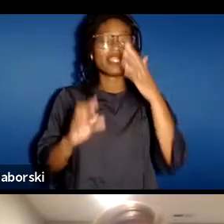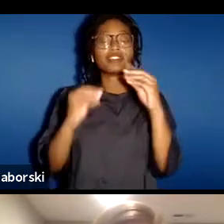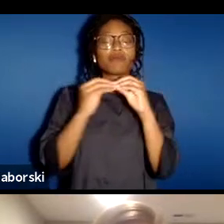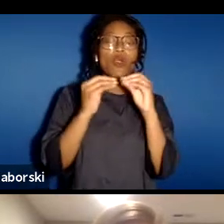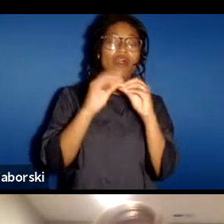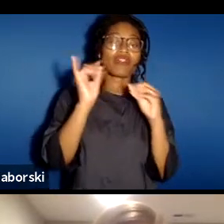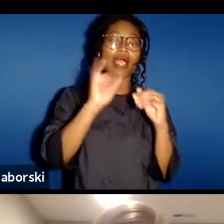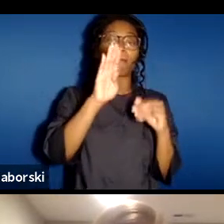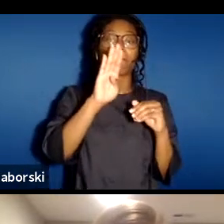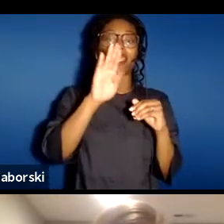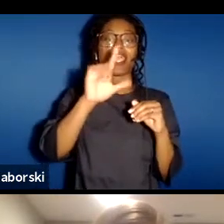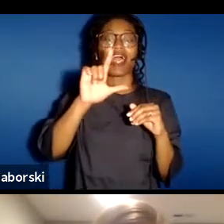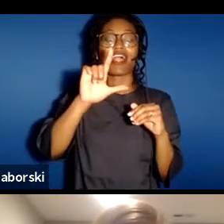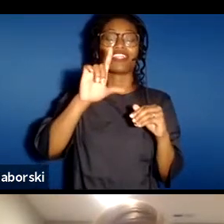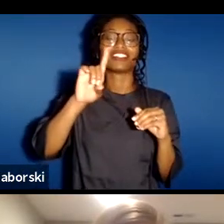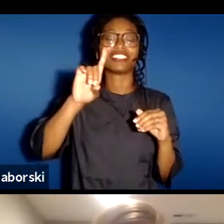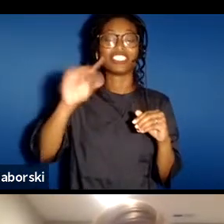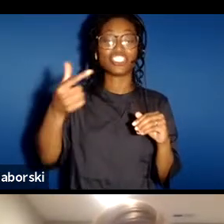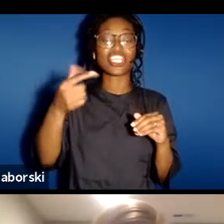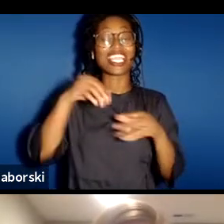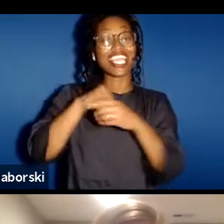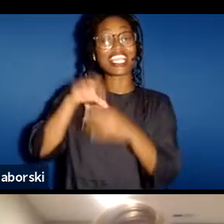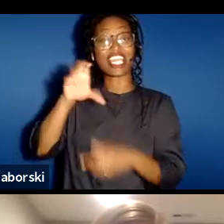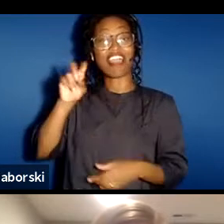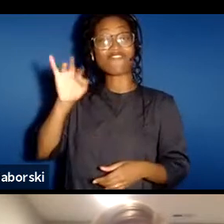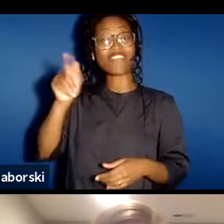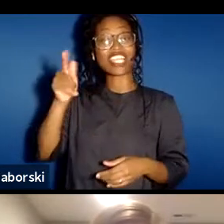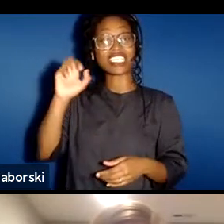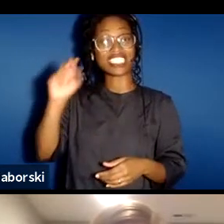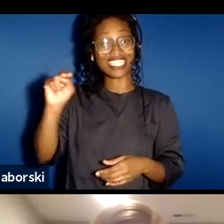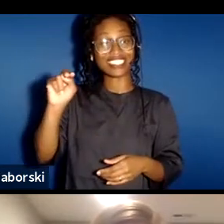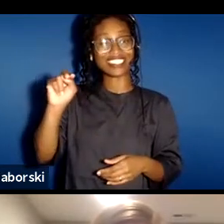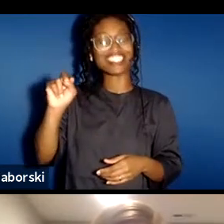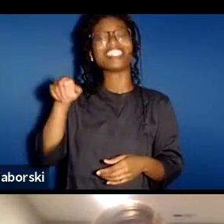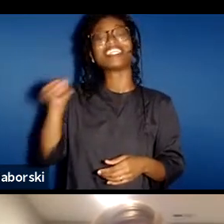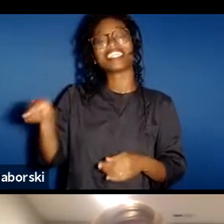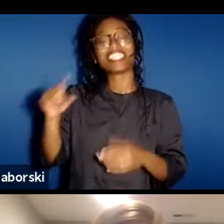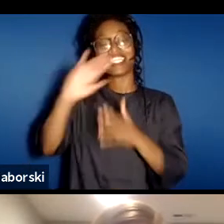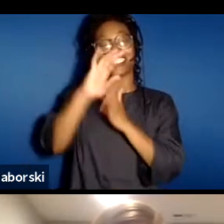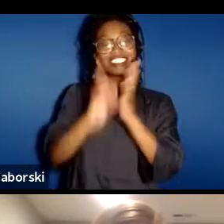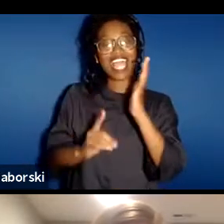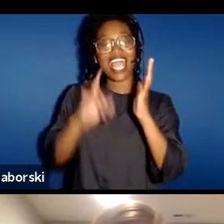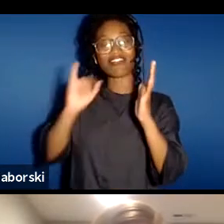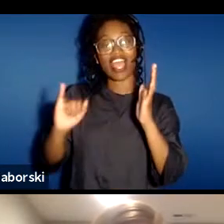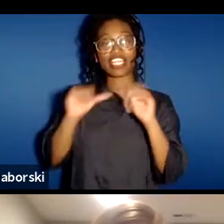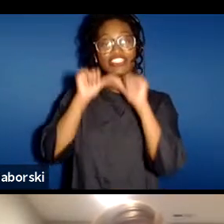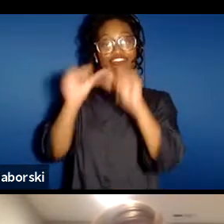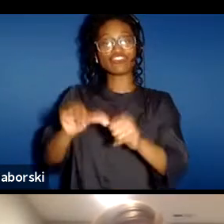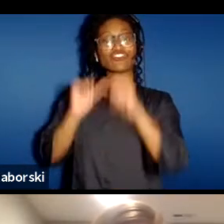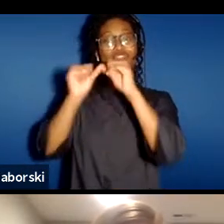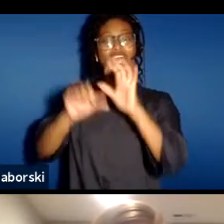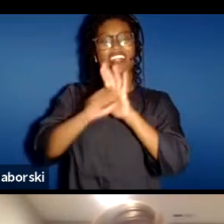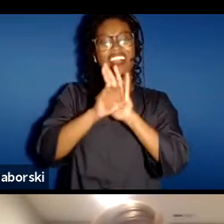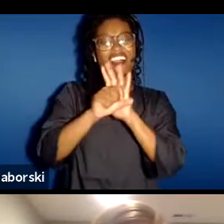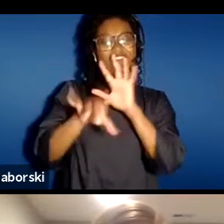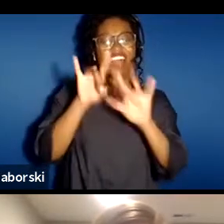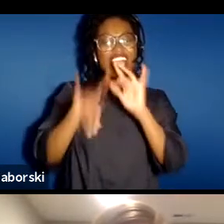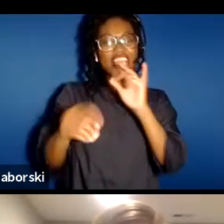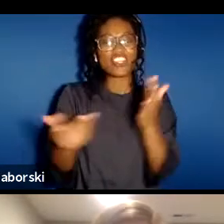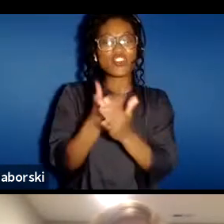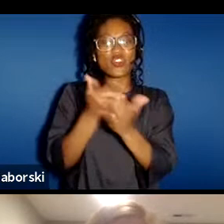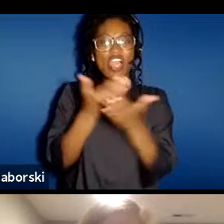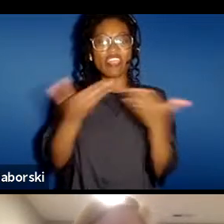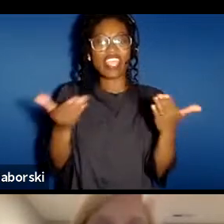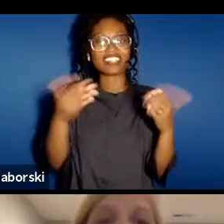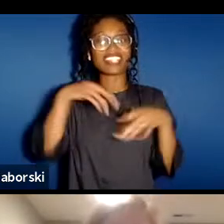to BLDG in Covington, who designed this enduring logo, who people keep finding new things in this logo